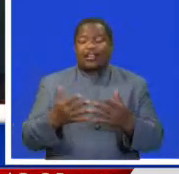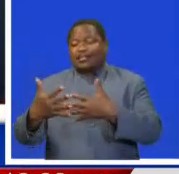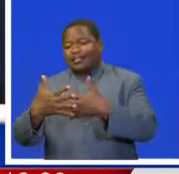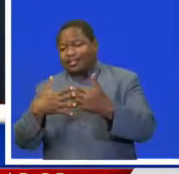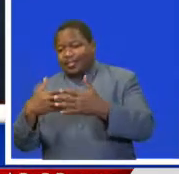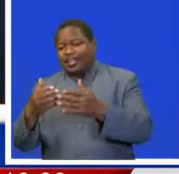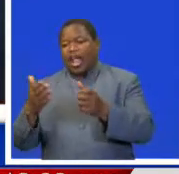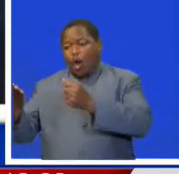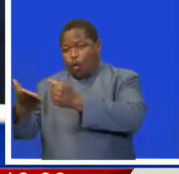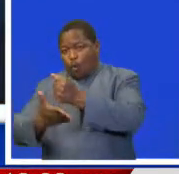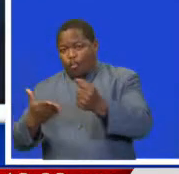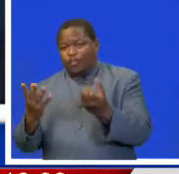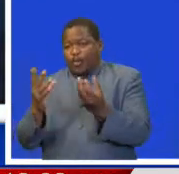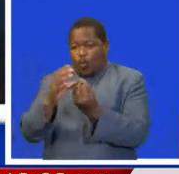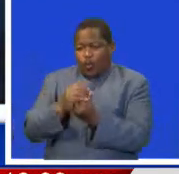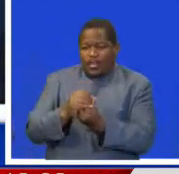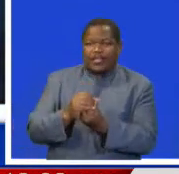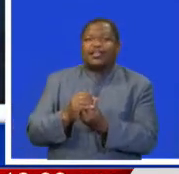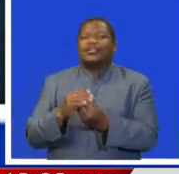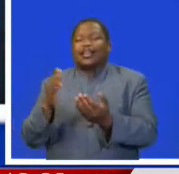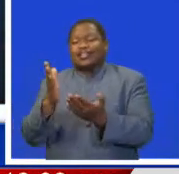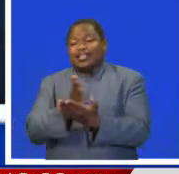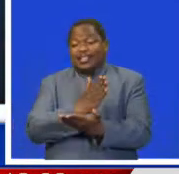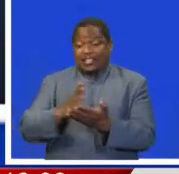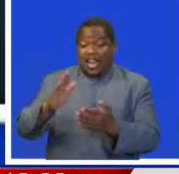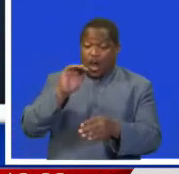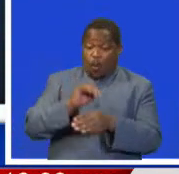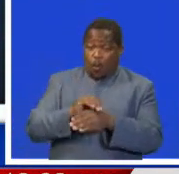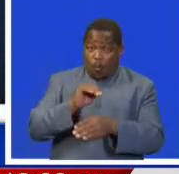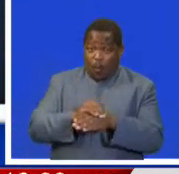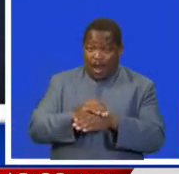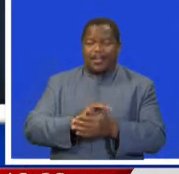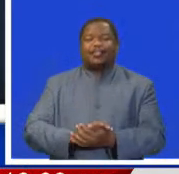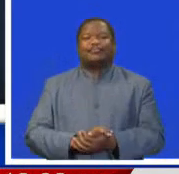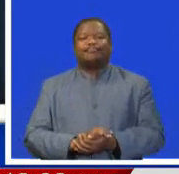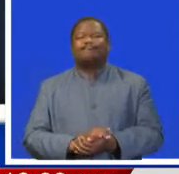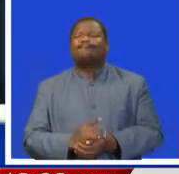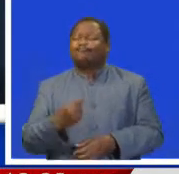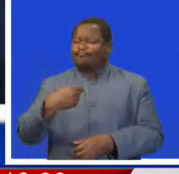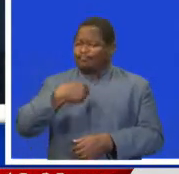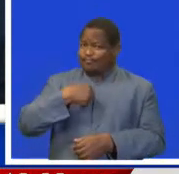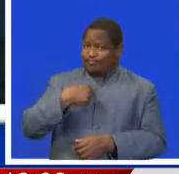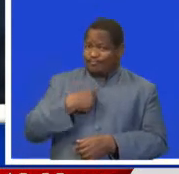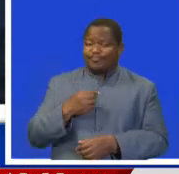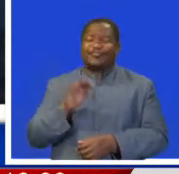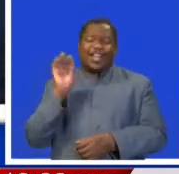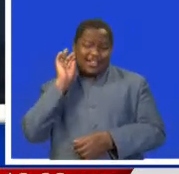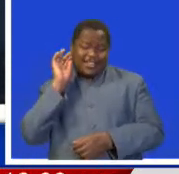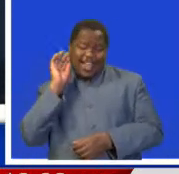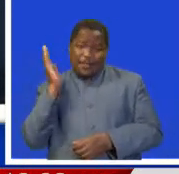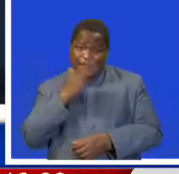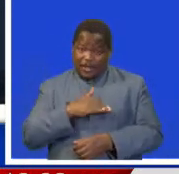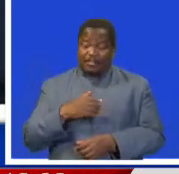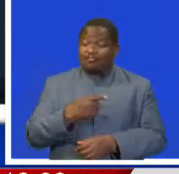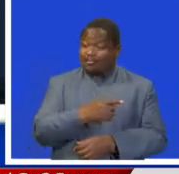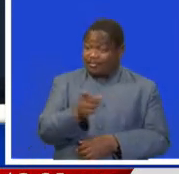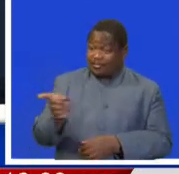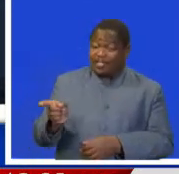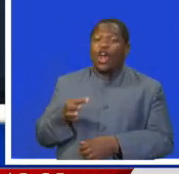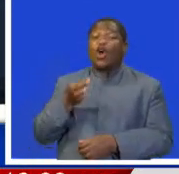and the country. One other aspect I picked is that all you want from us is